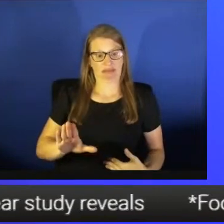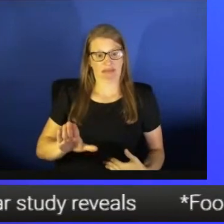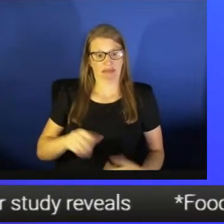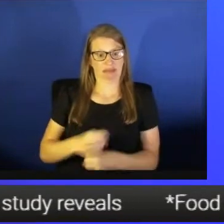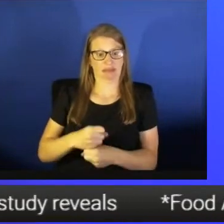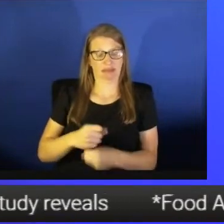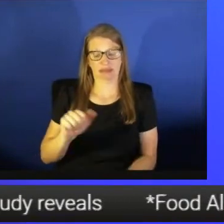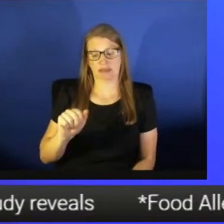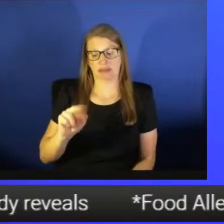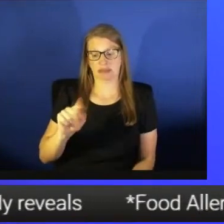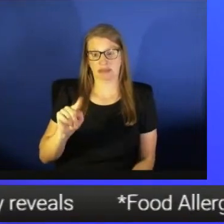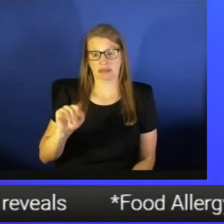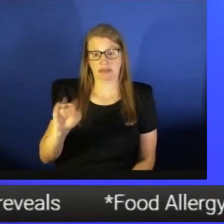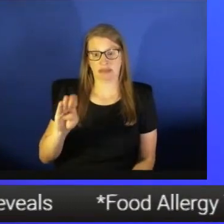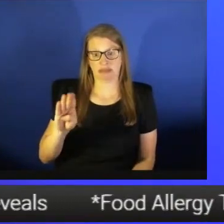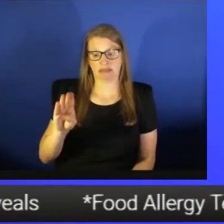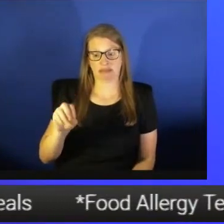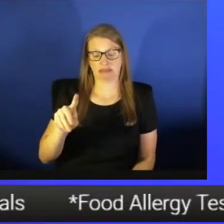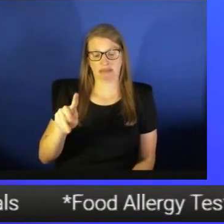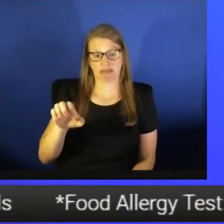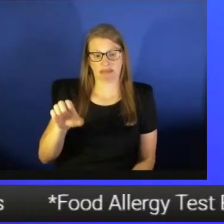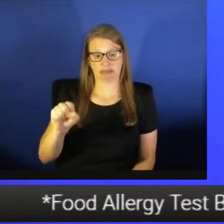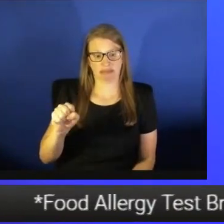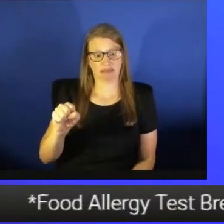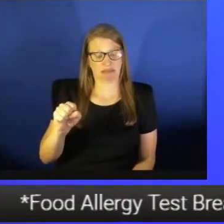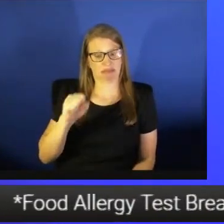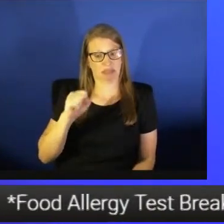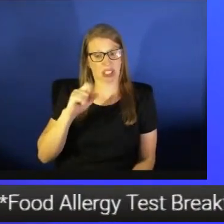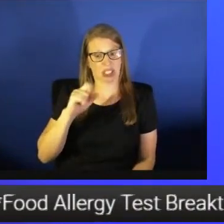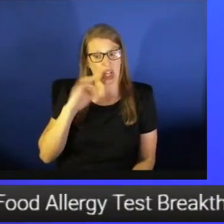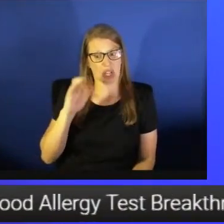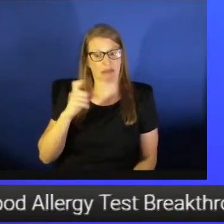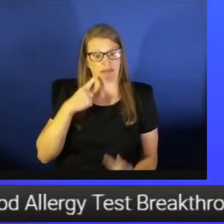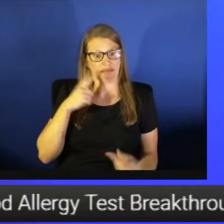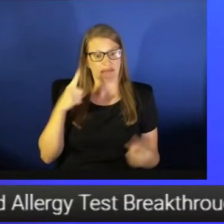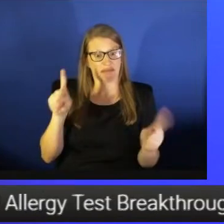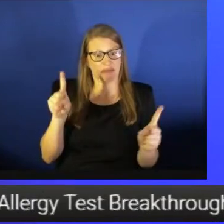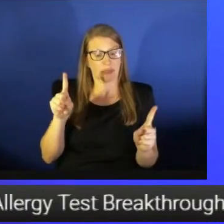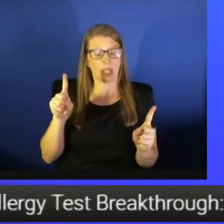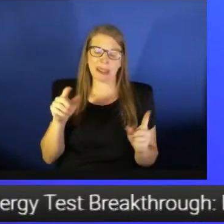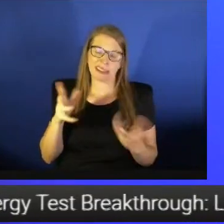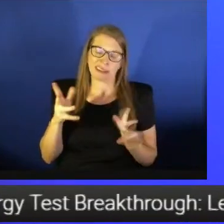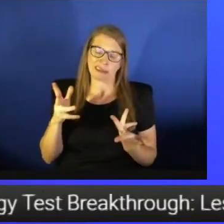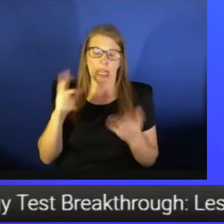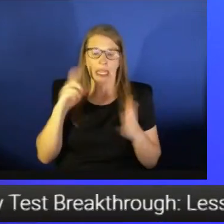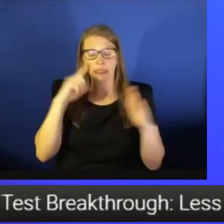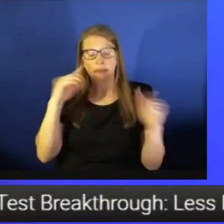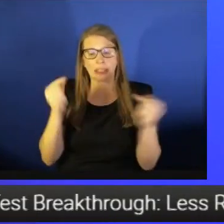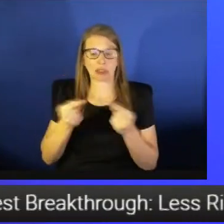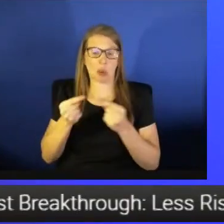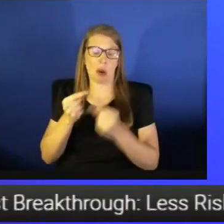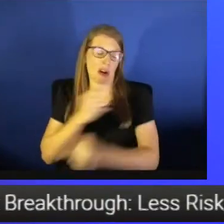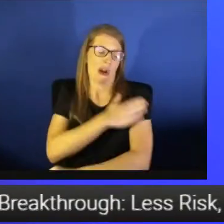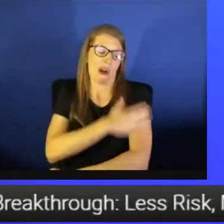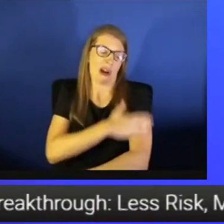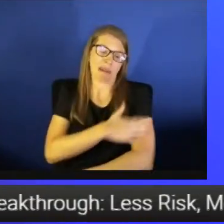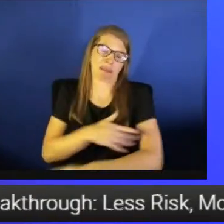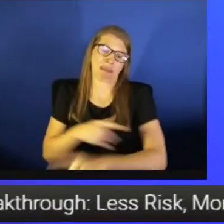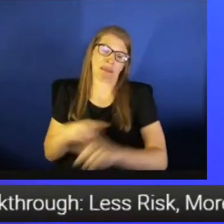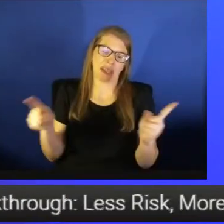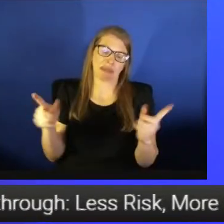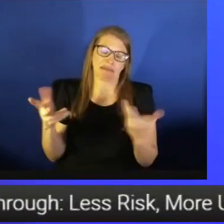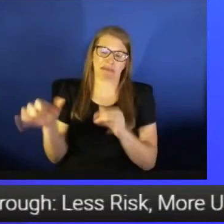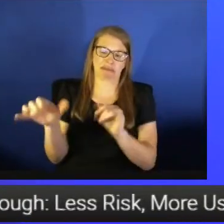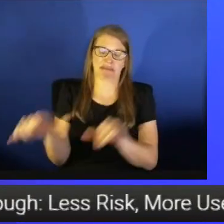it looked like it had the usual side effects we'd expect of sore arms. And so it looked very similar to the first